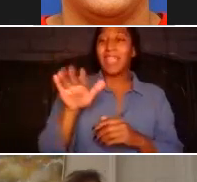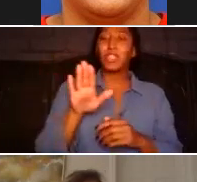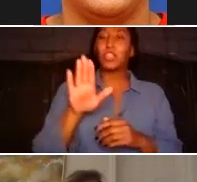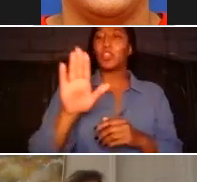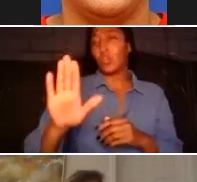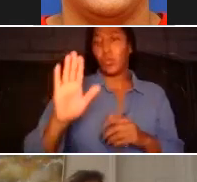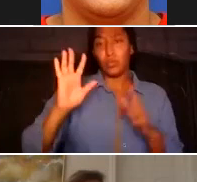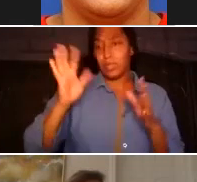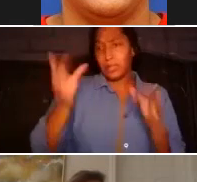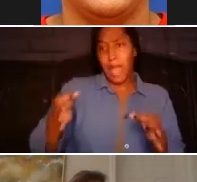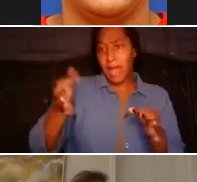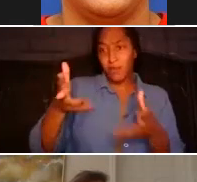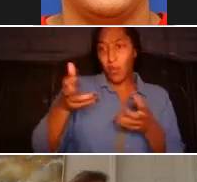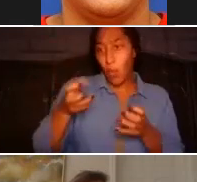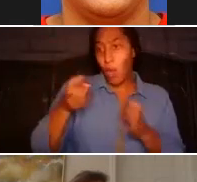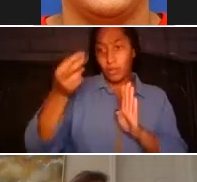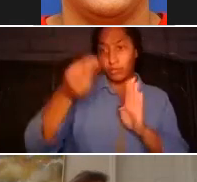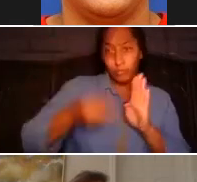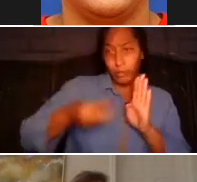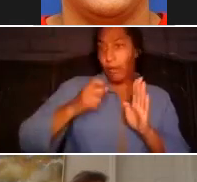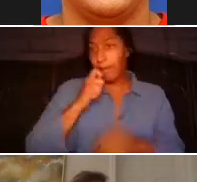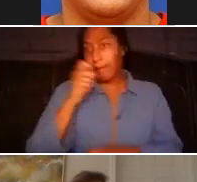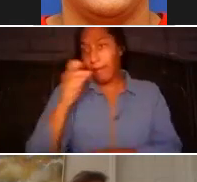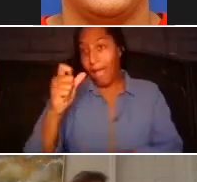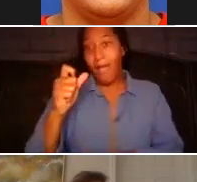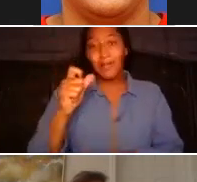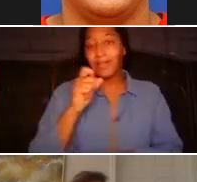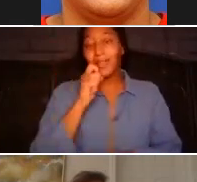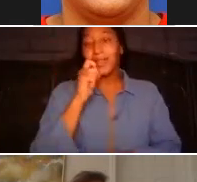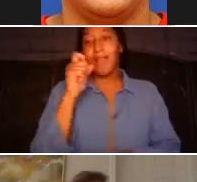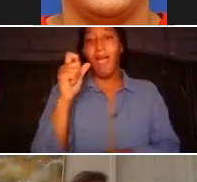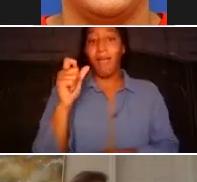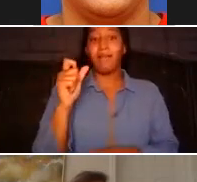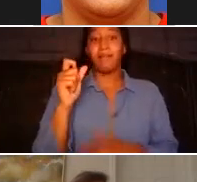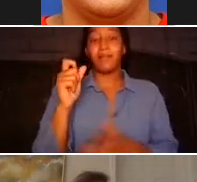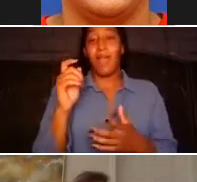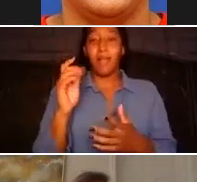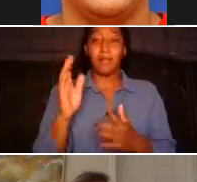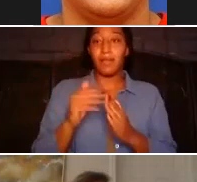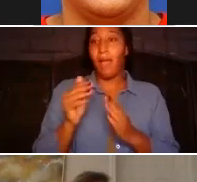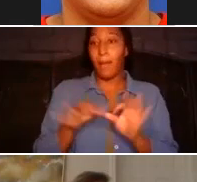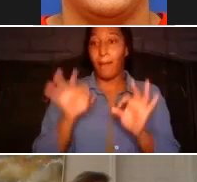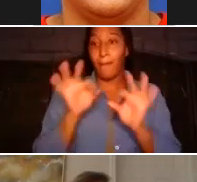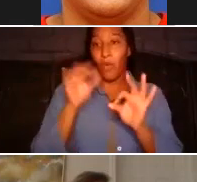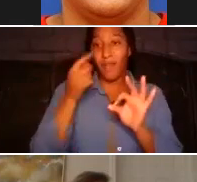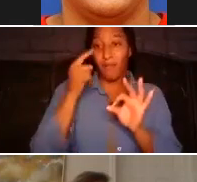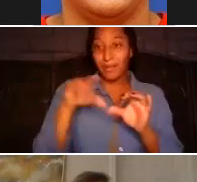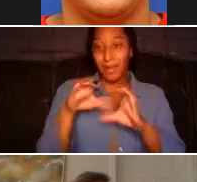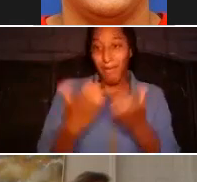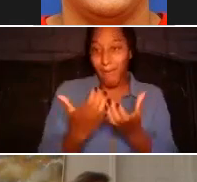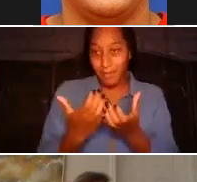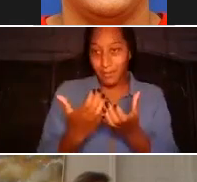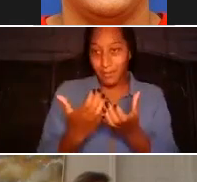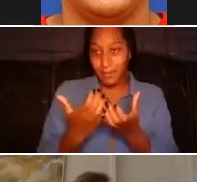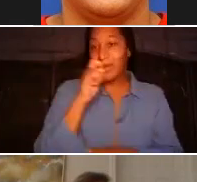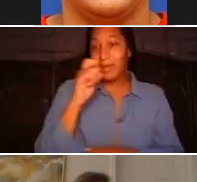I always, it's not something that I include as like material you do homework on or get tested on, but I